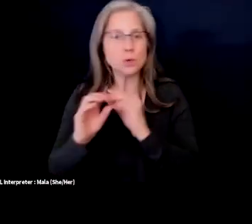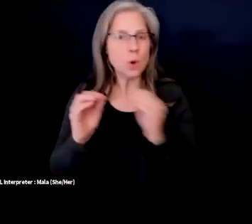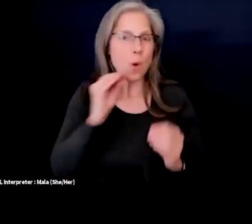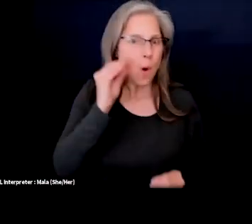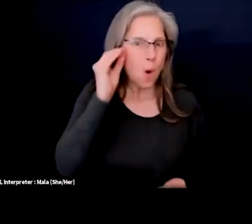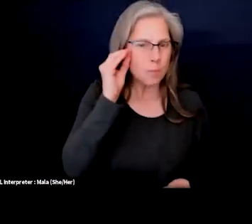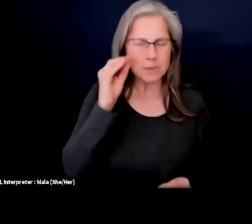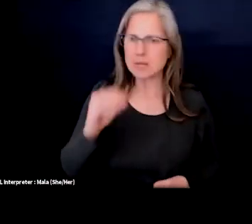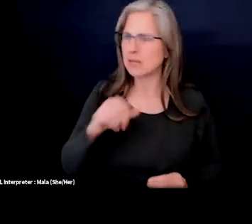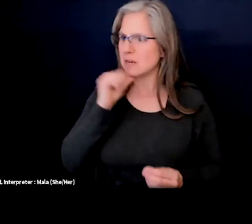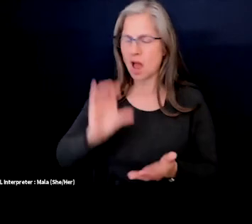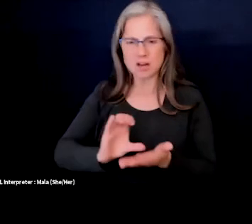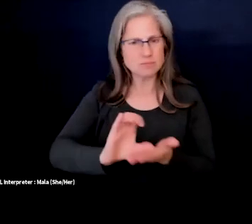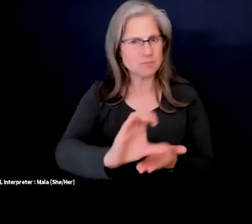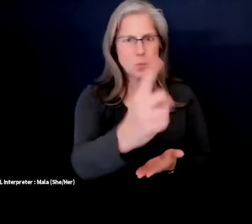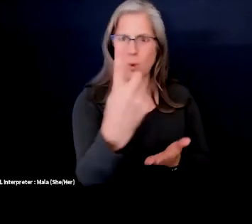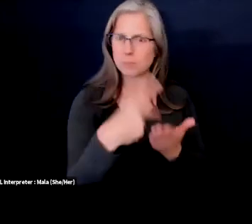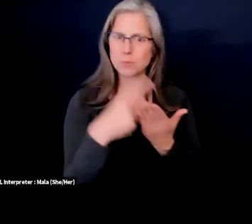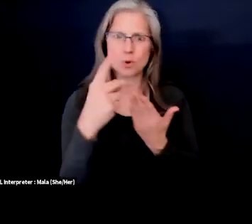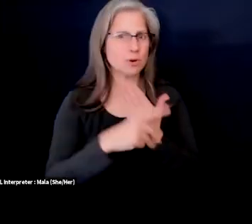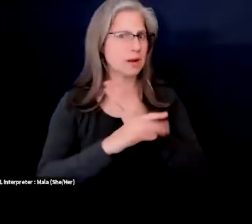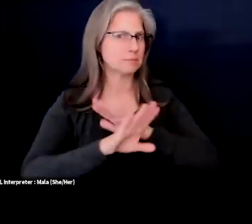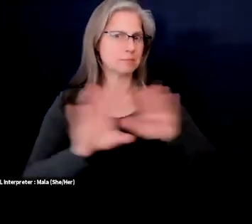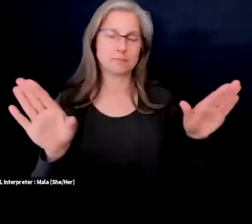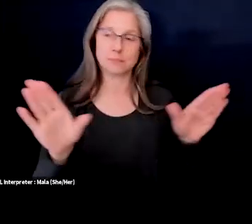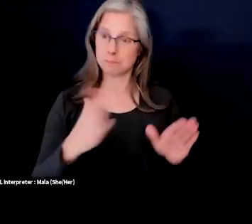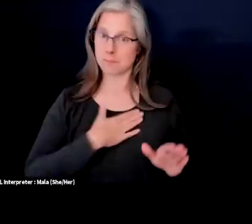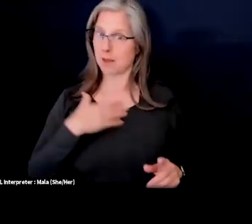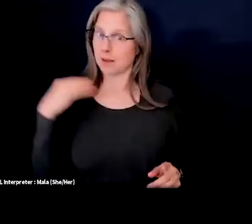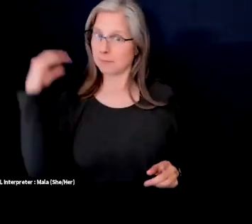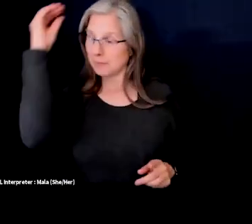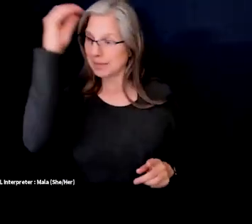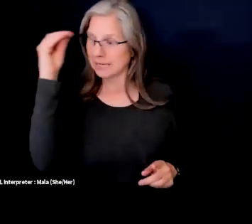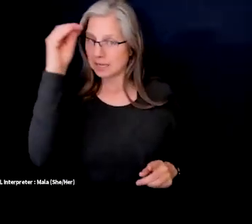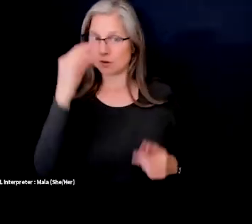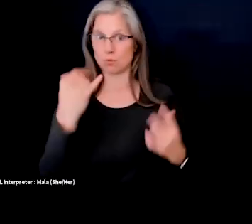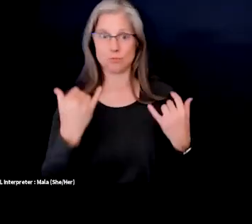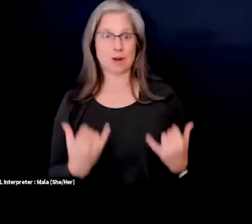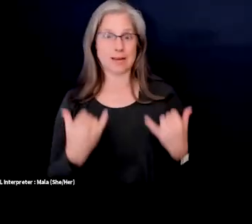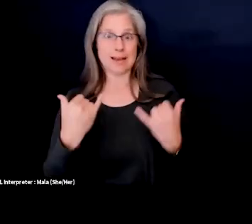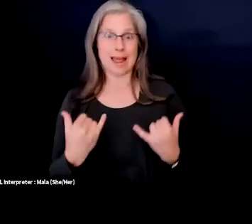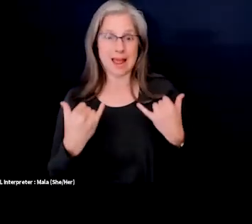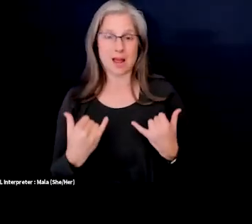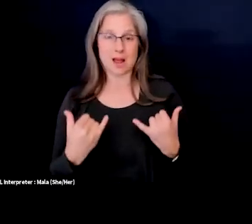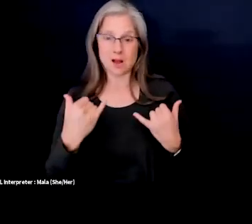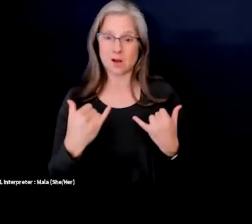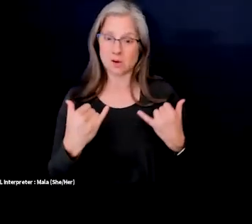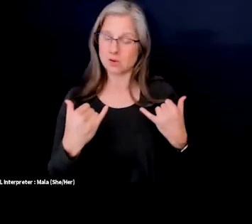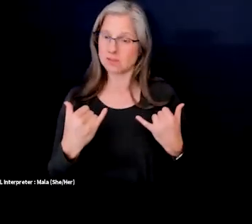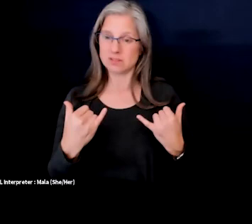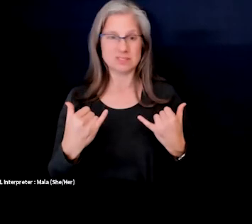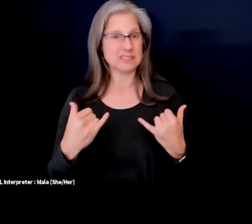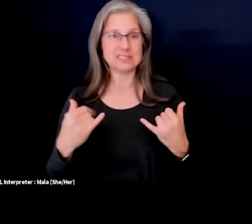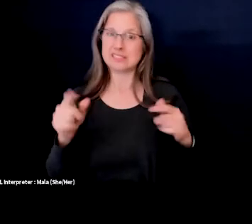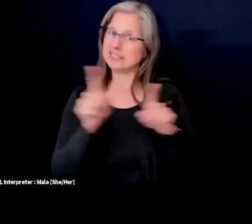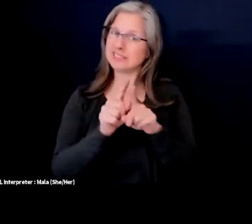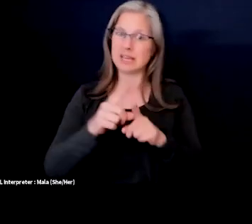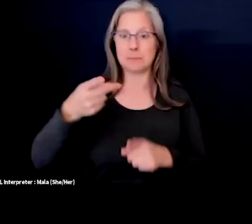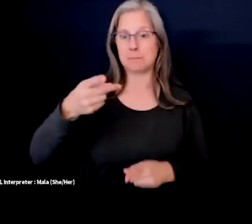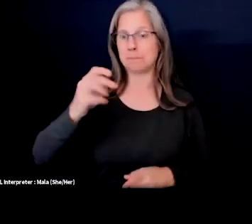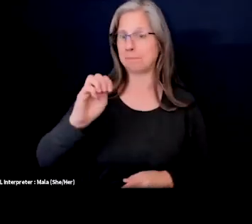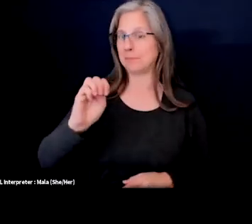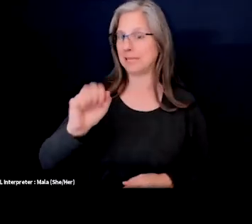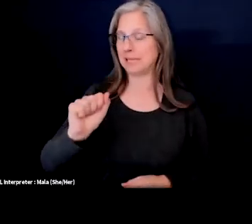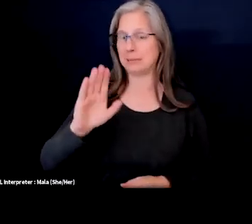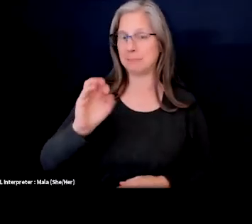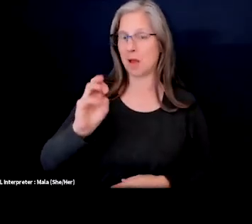know, bucketed to one program that, in my opinion, right now is right up there with Peabody Stadium. I don't